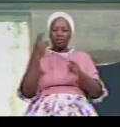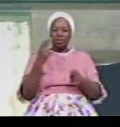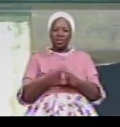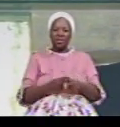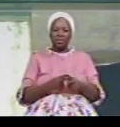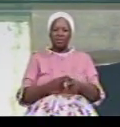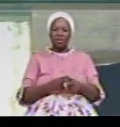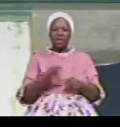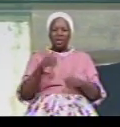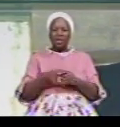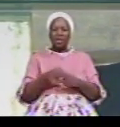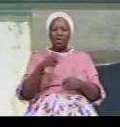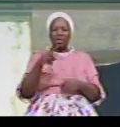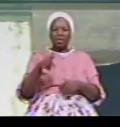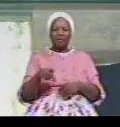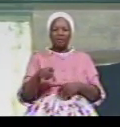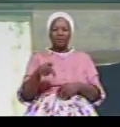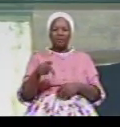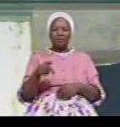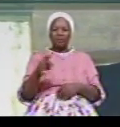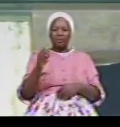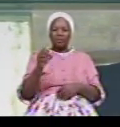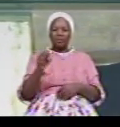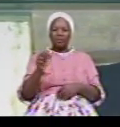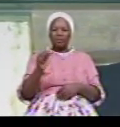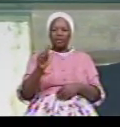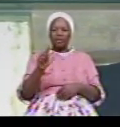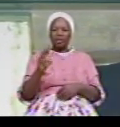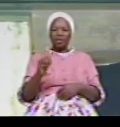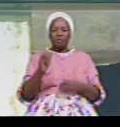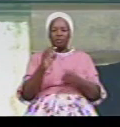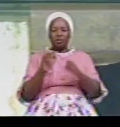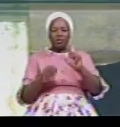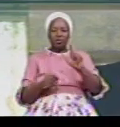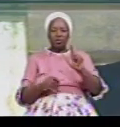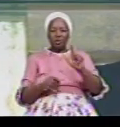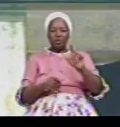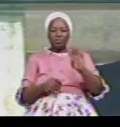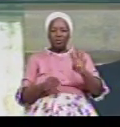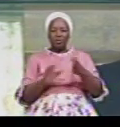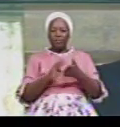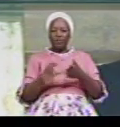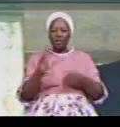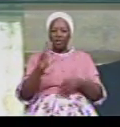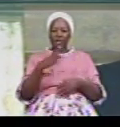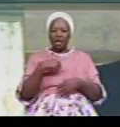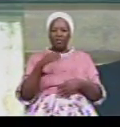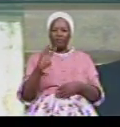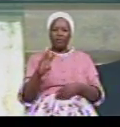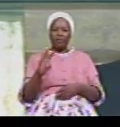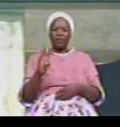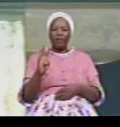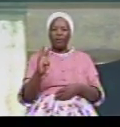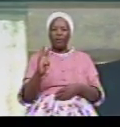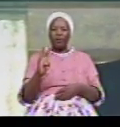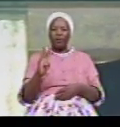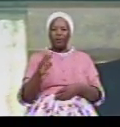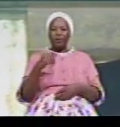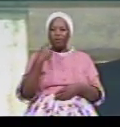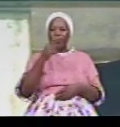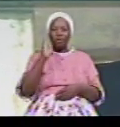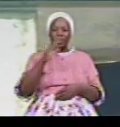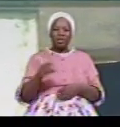Psalm 24, verses 3 and 4, Psalm 24, verses 3 and 4, who shall